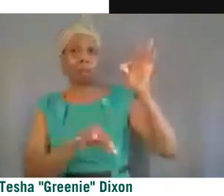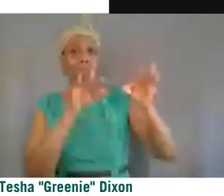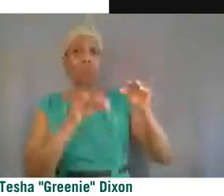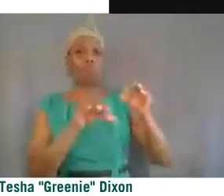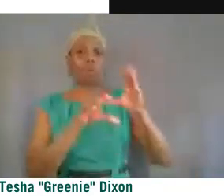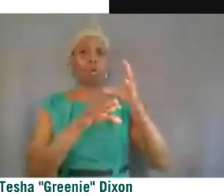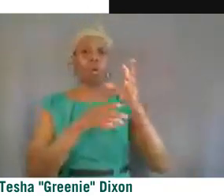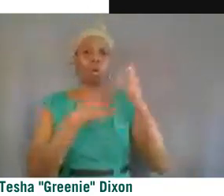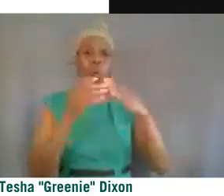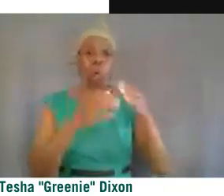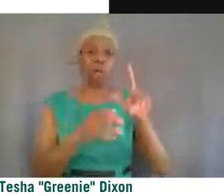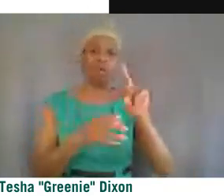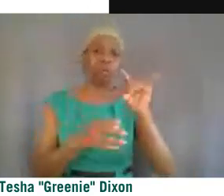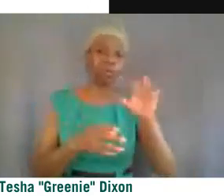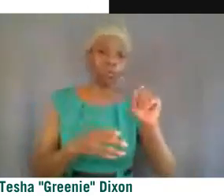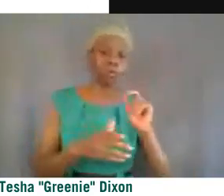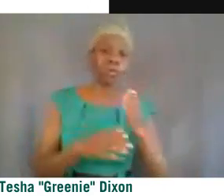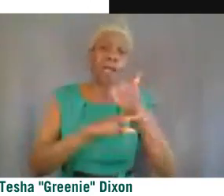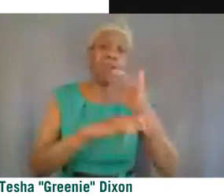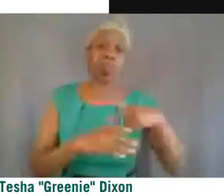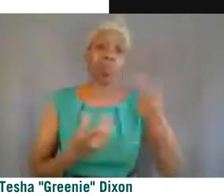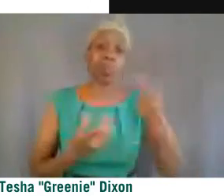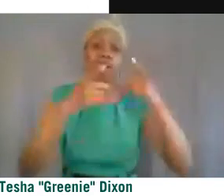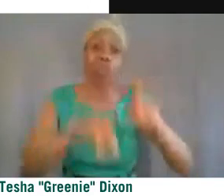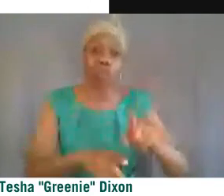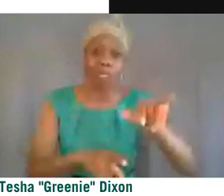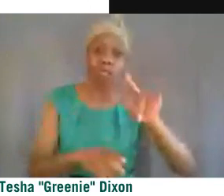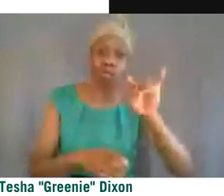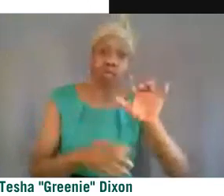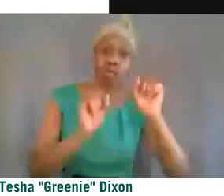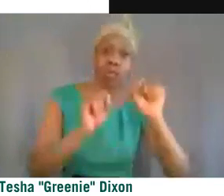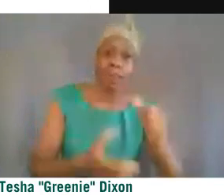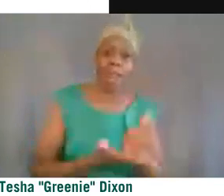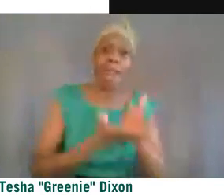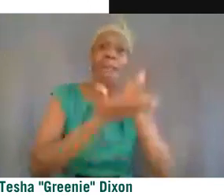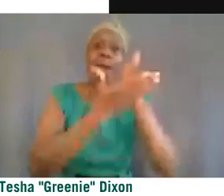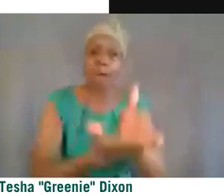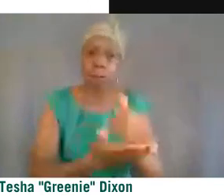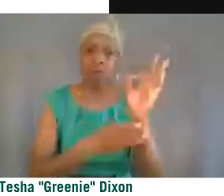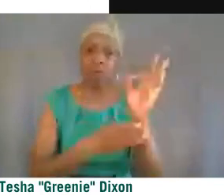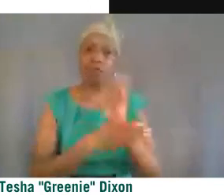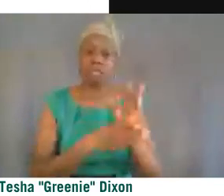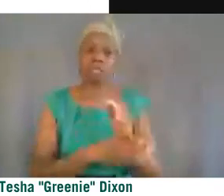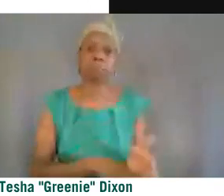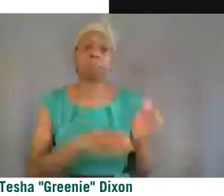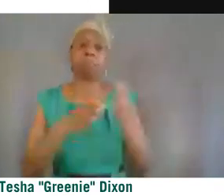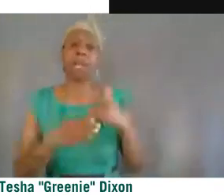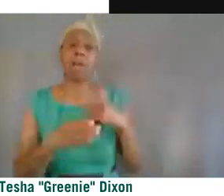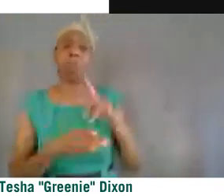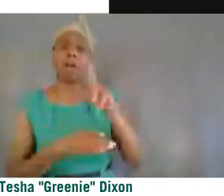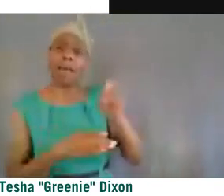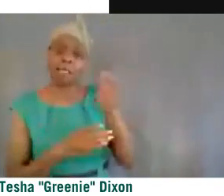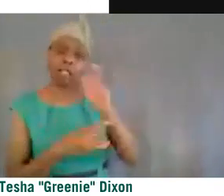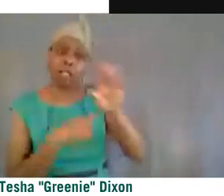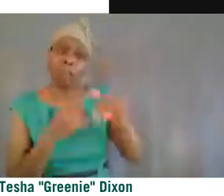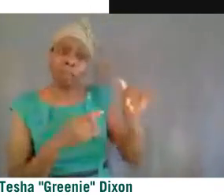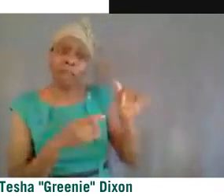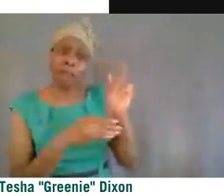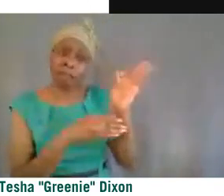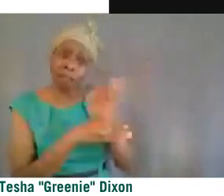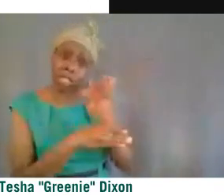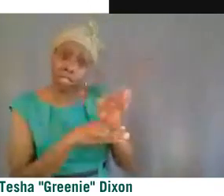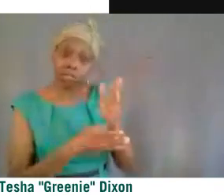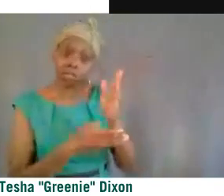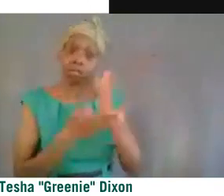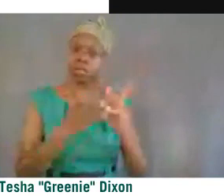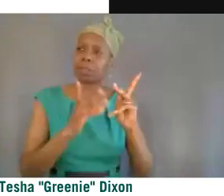this tool that we use could help function. And so I'd like to ask actually a little bit question around this function. So some people listening may